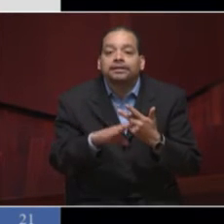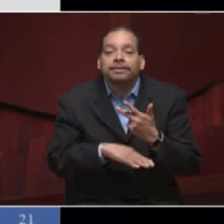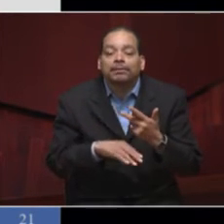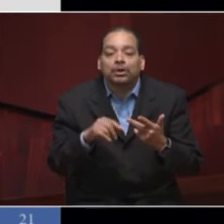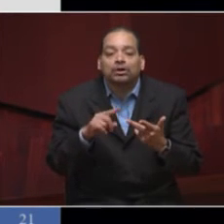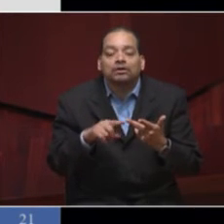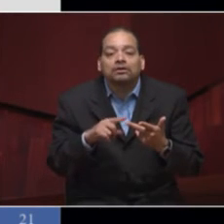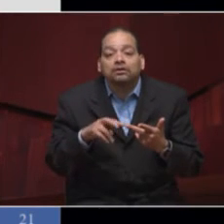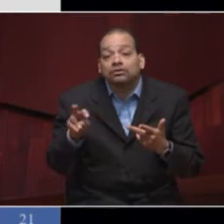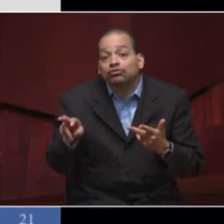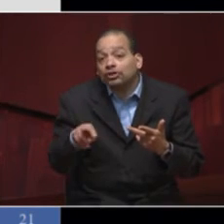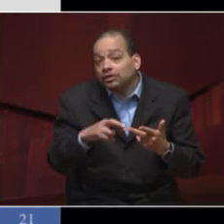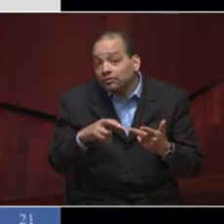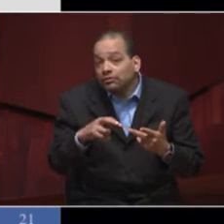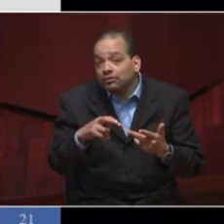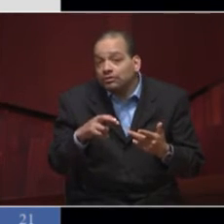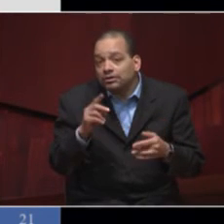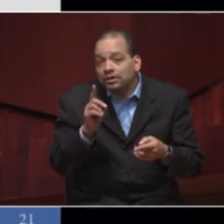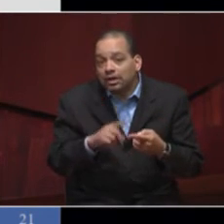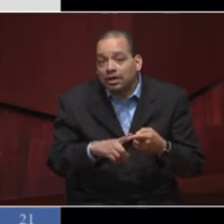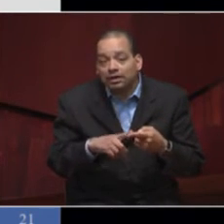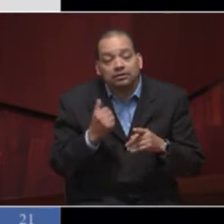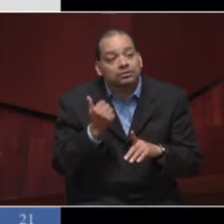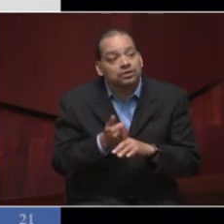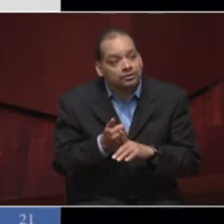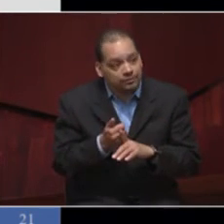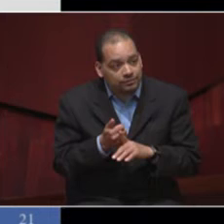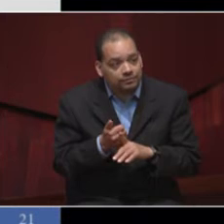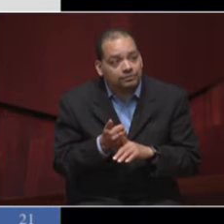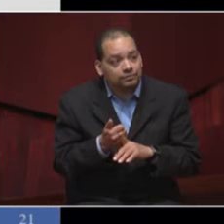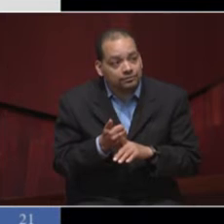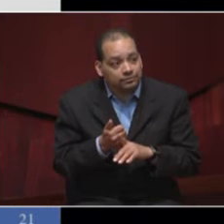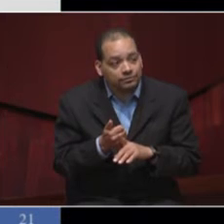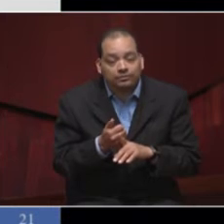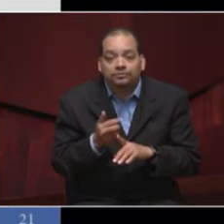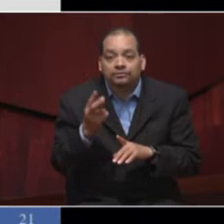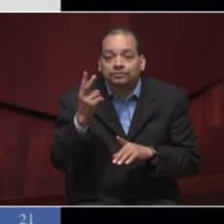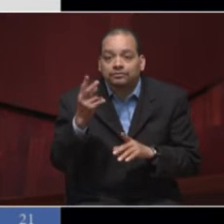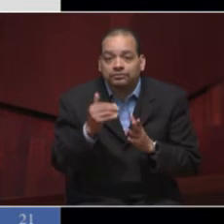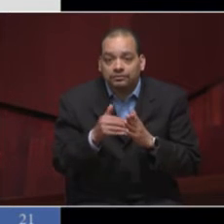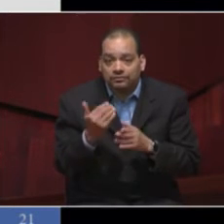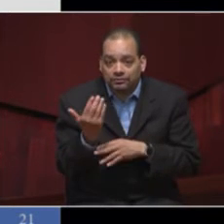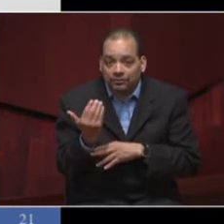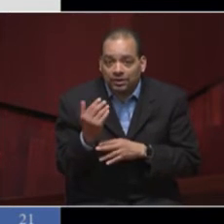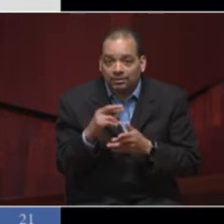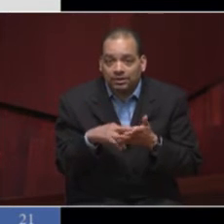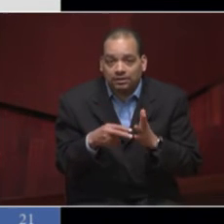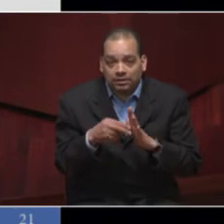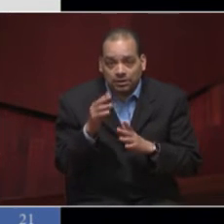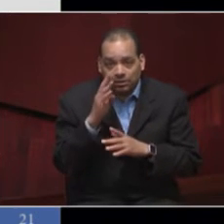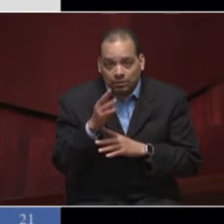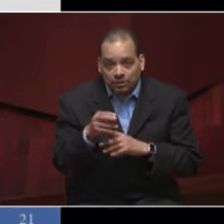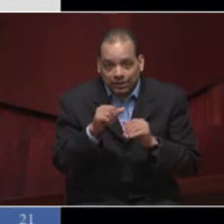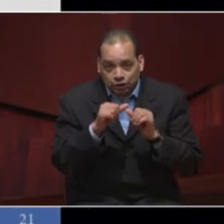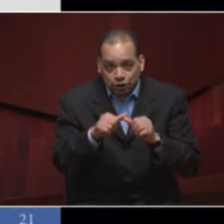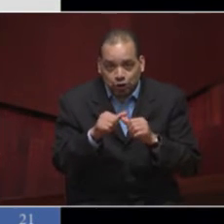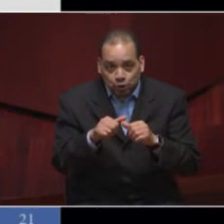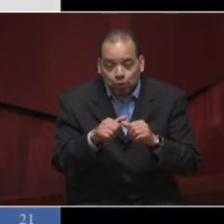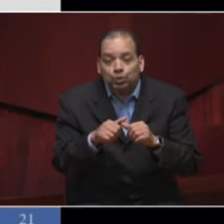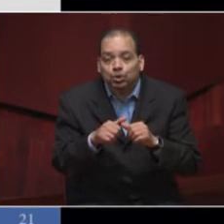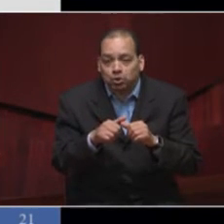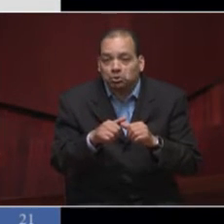Transfers, however, that are eligible beginning in 2015 are going to continue to be